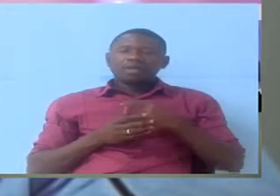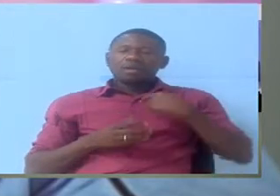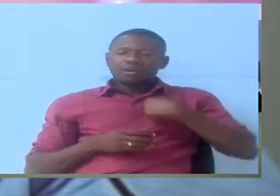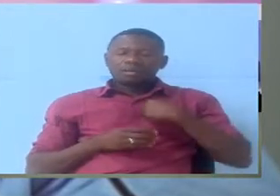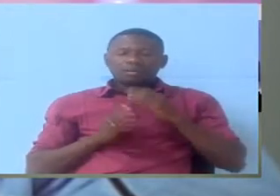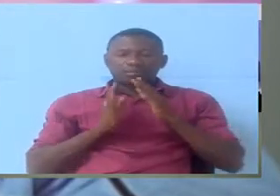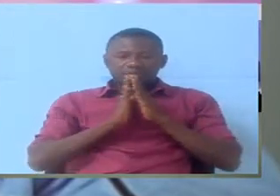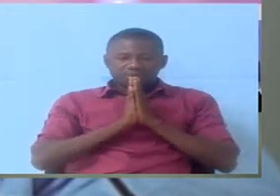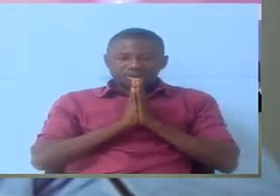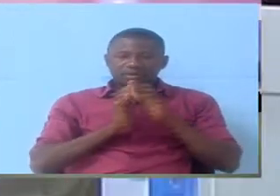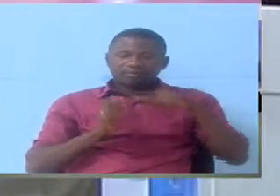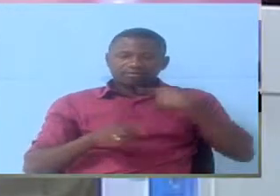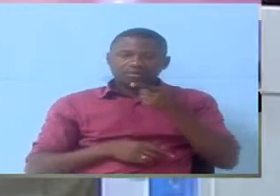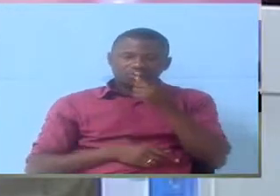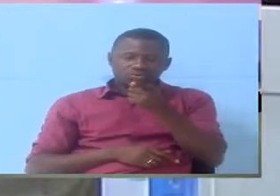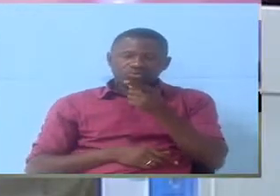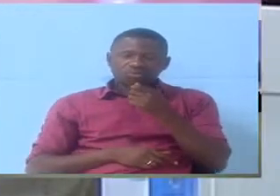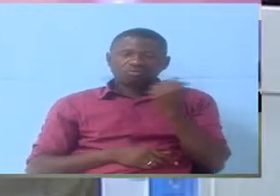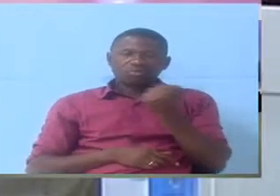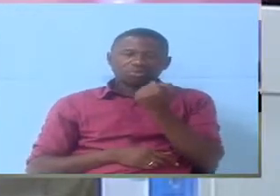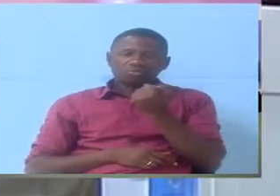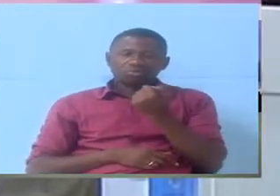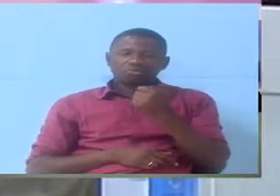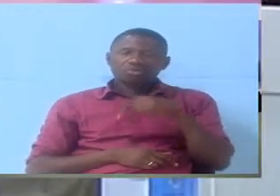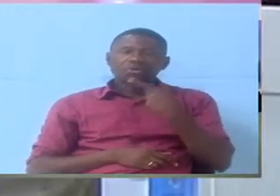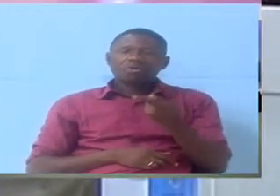praying for you because of the